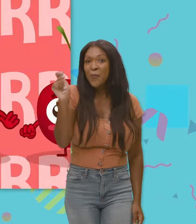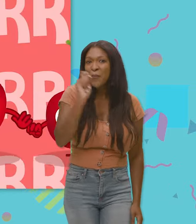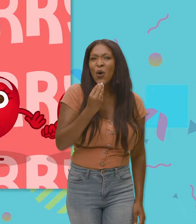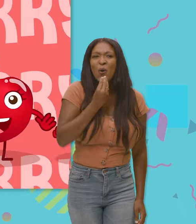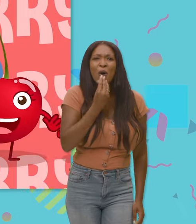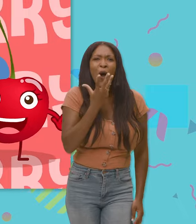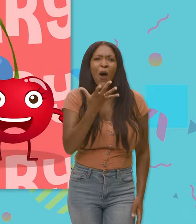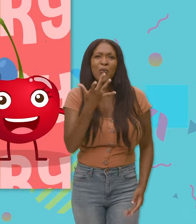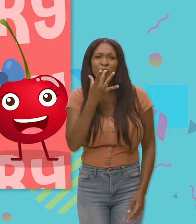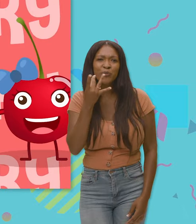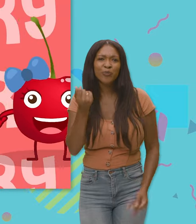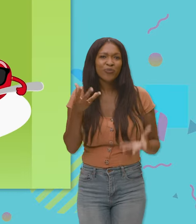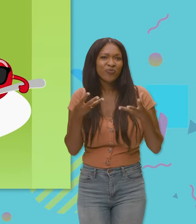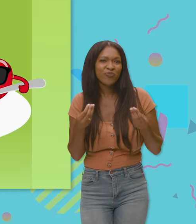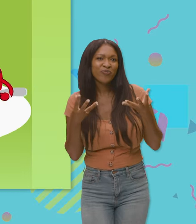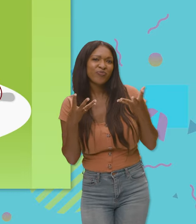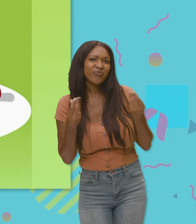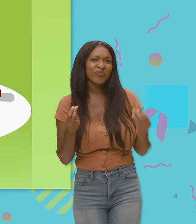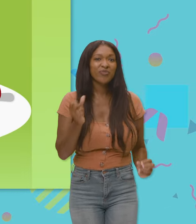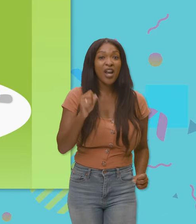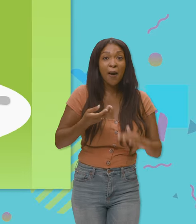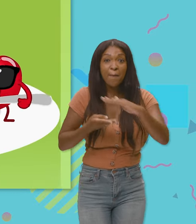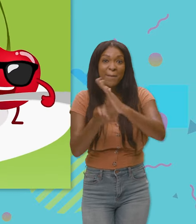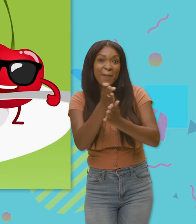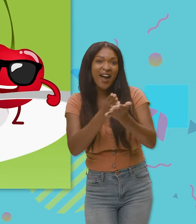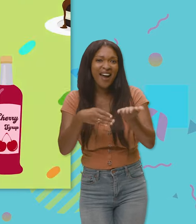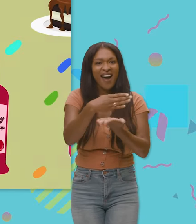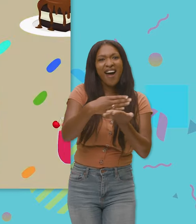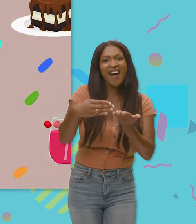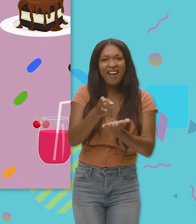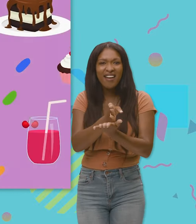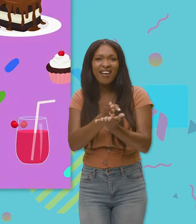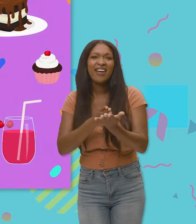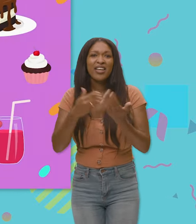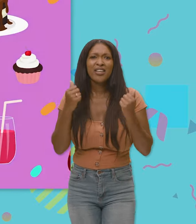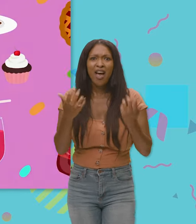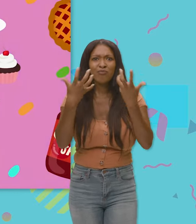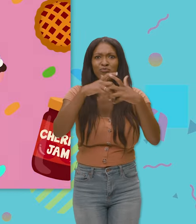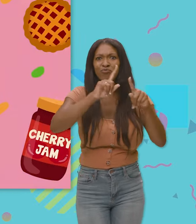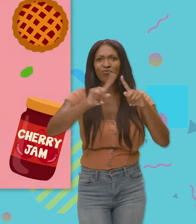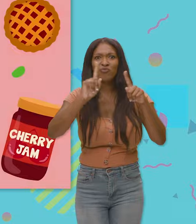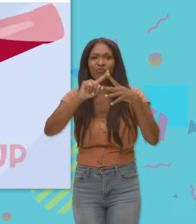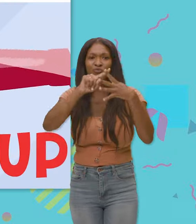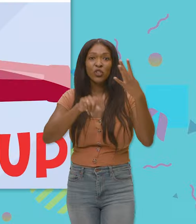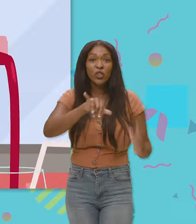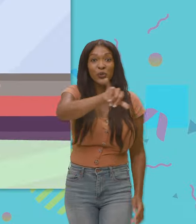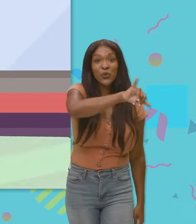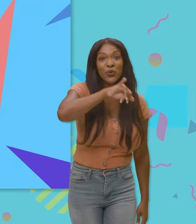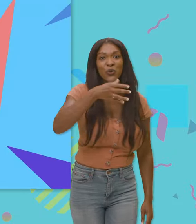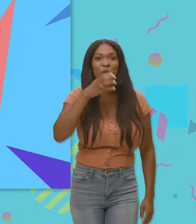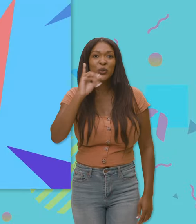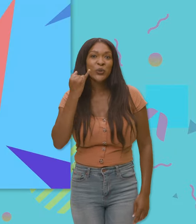lollipop. I'm a warm and gooey and tasty treat when I'm baked in pies for you to eat. I go so well with so many things, from syrup